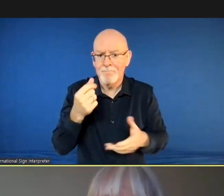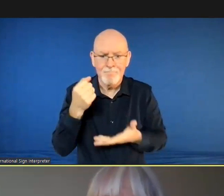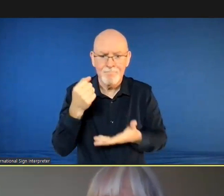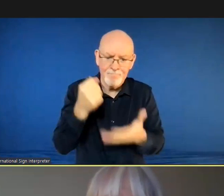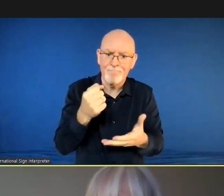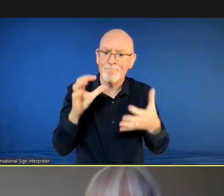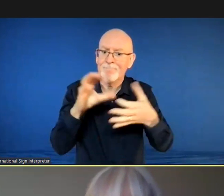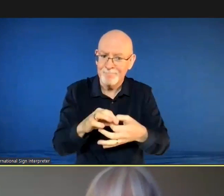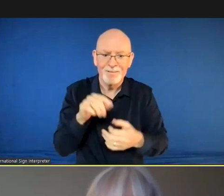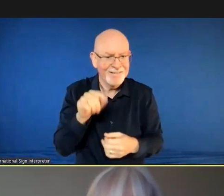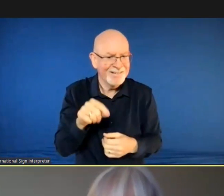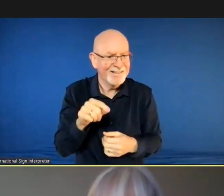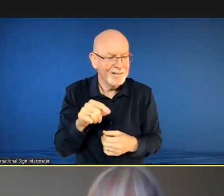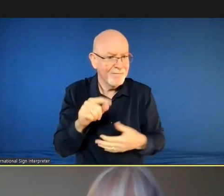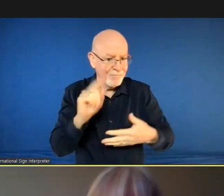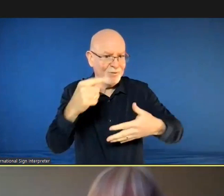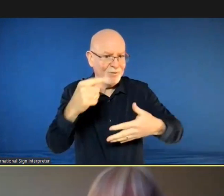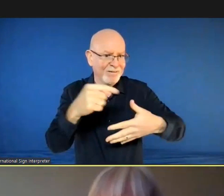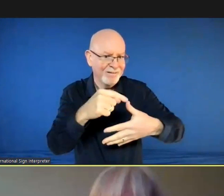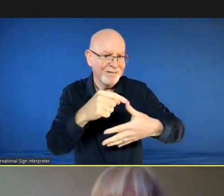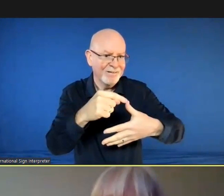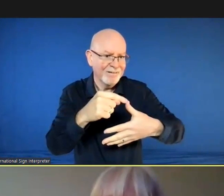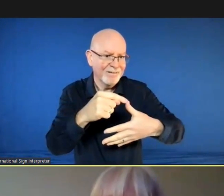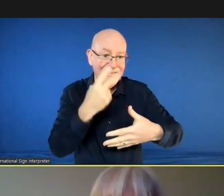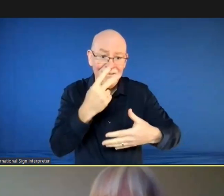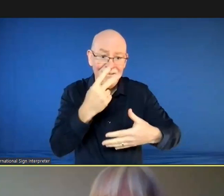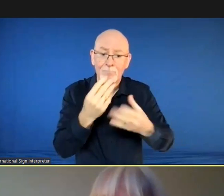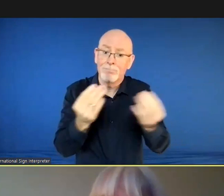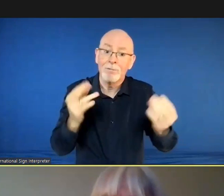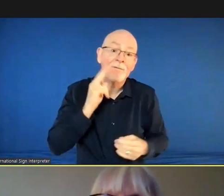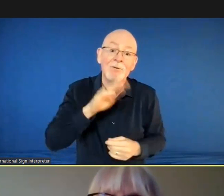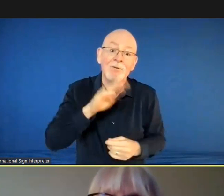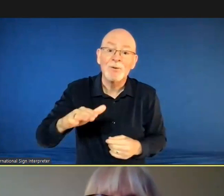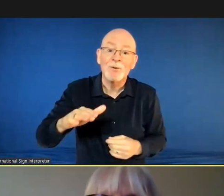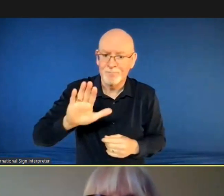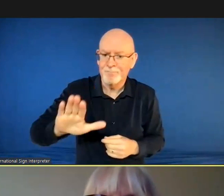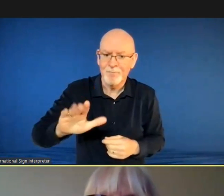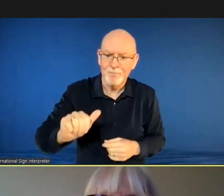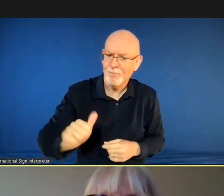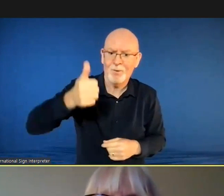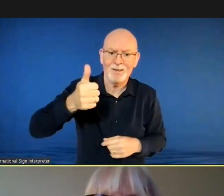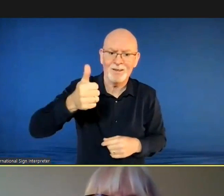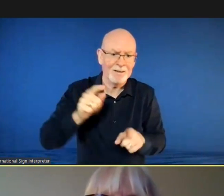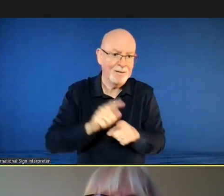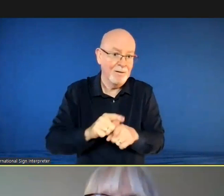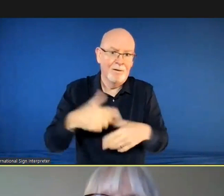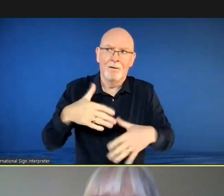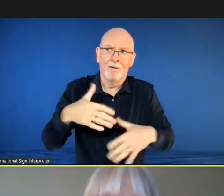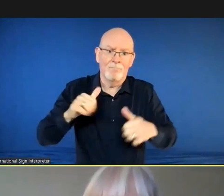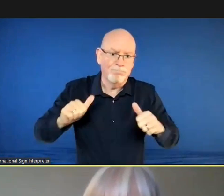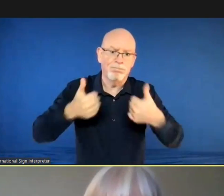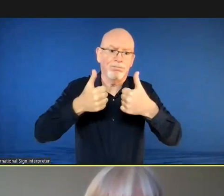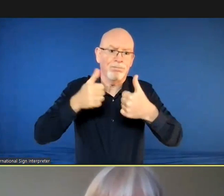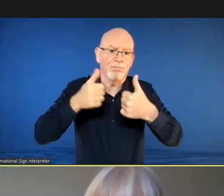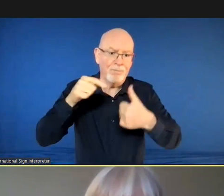the first and most immediate challenge is learning to communicate in what is largely a